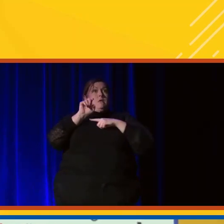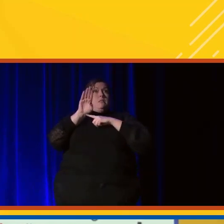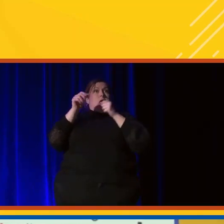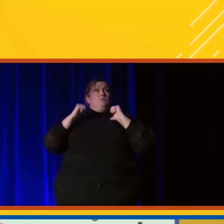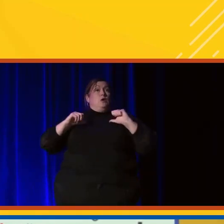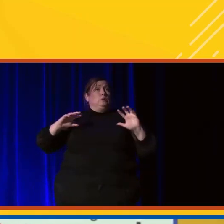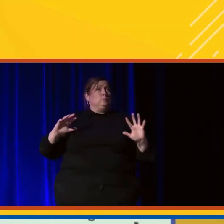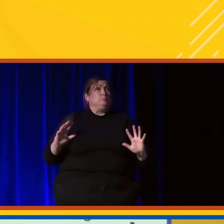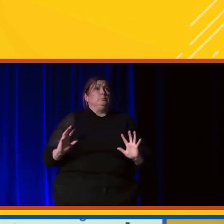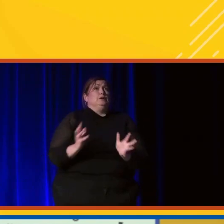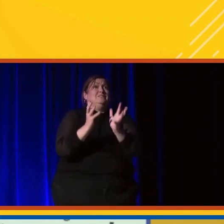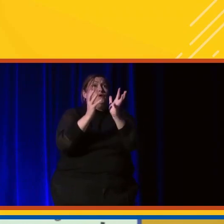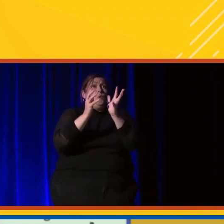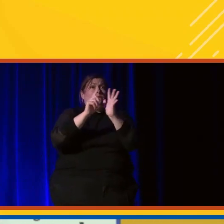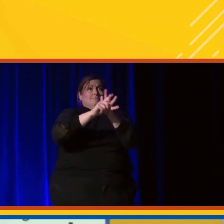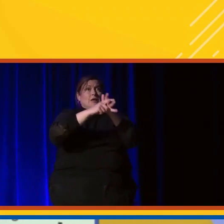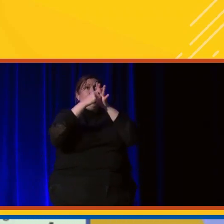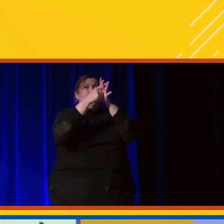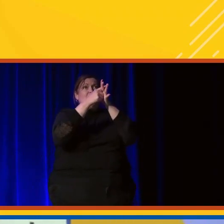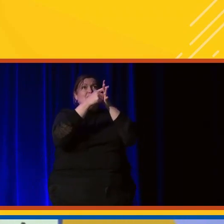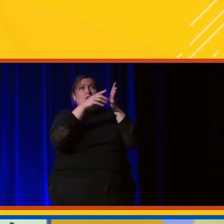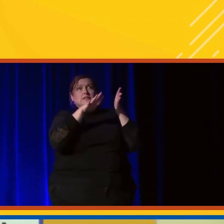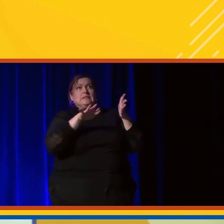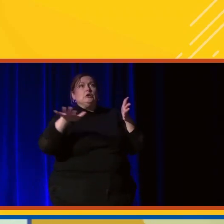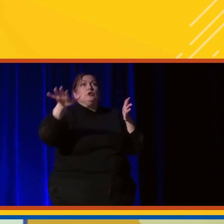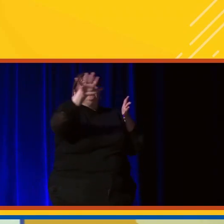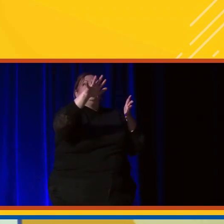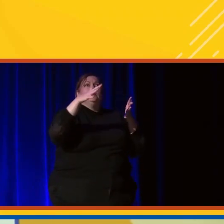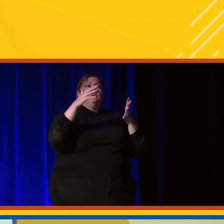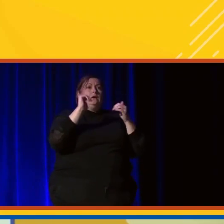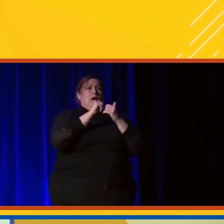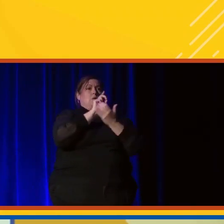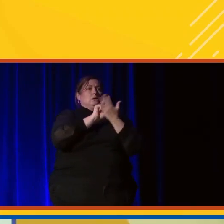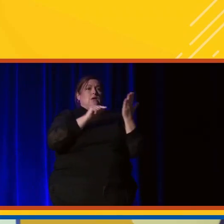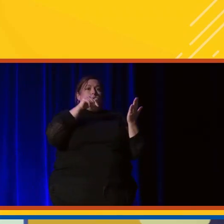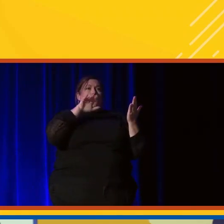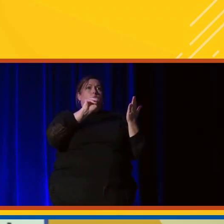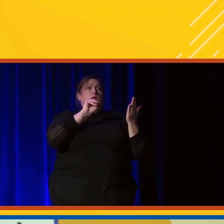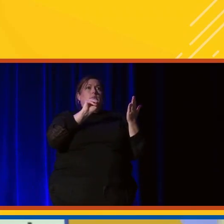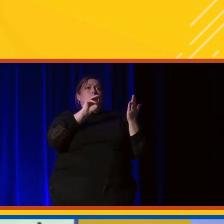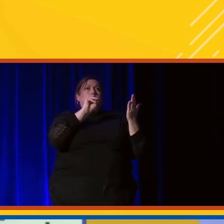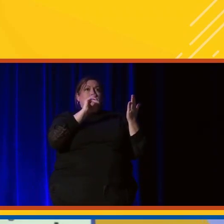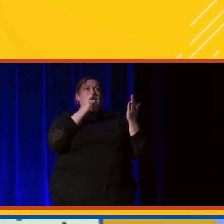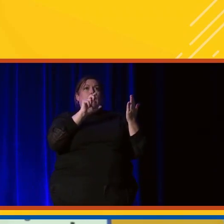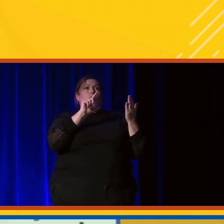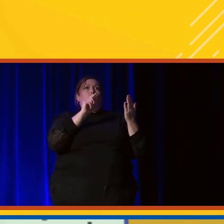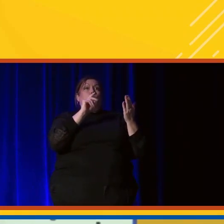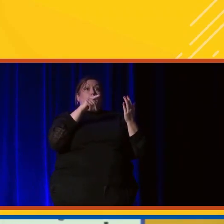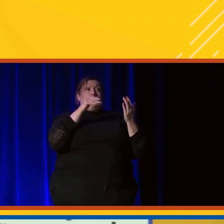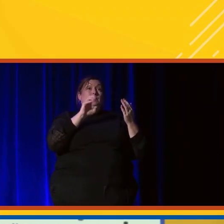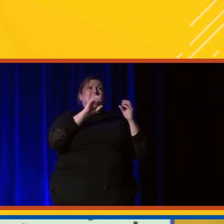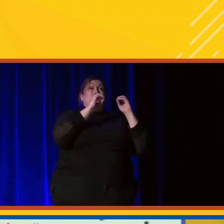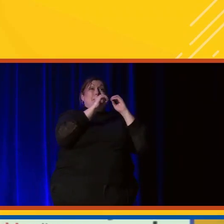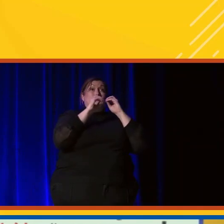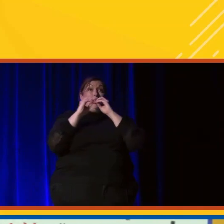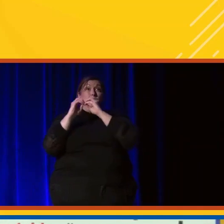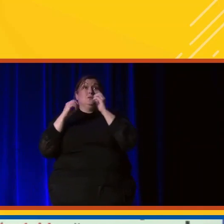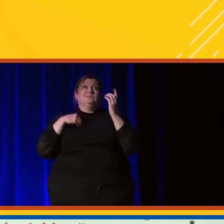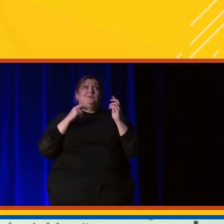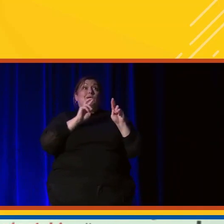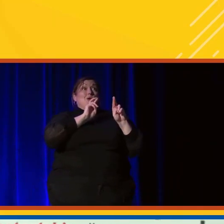trying to push forward, the frontier of how you design quantum mechanical properties in polymers. So reactivity, charge